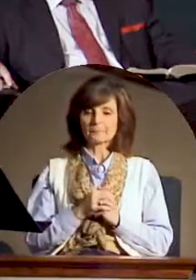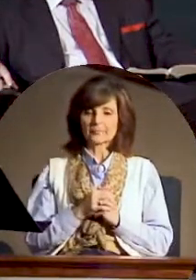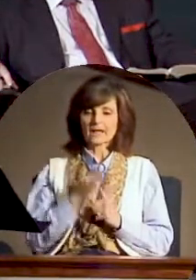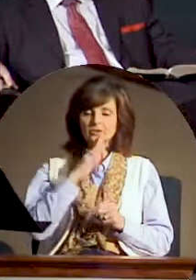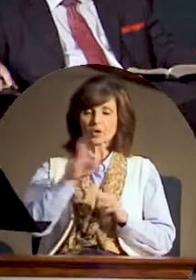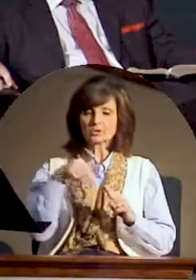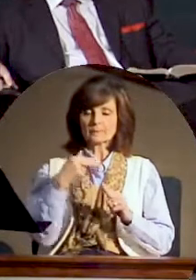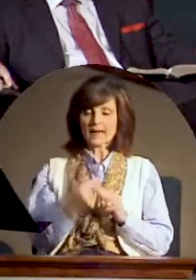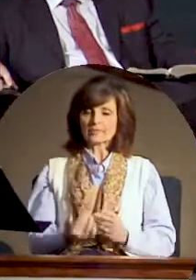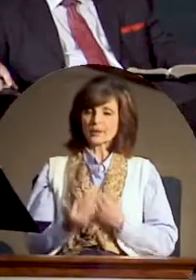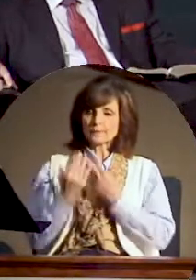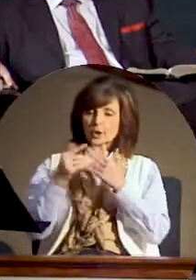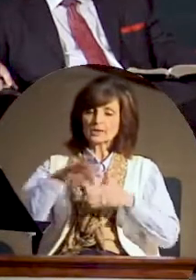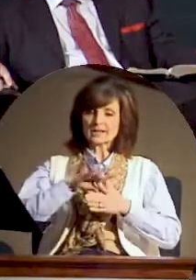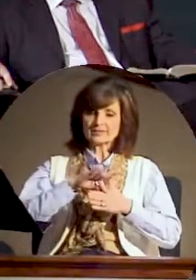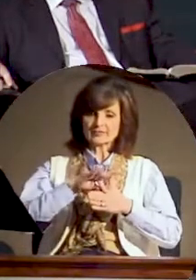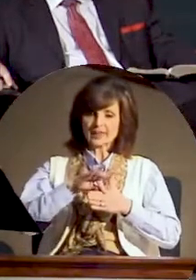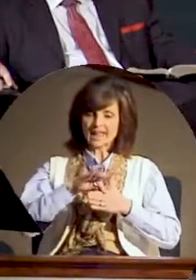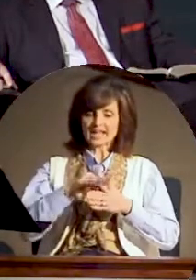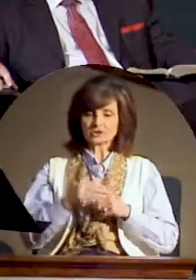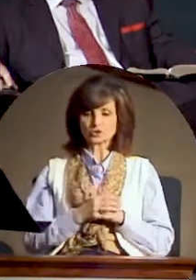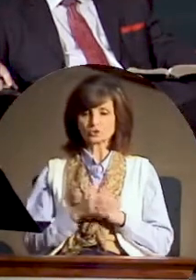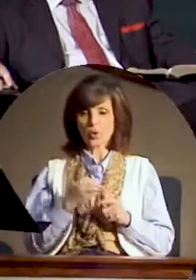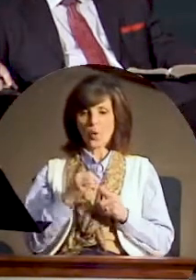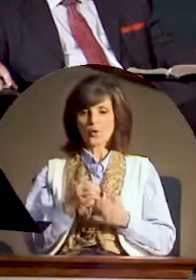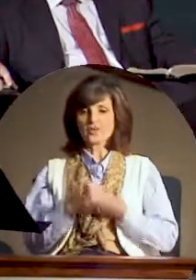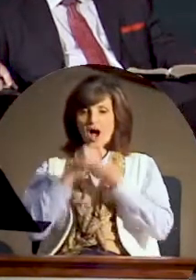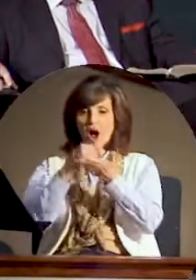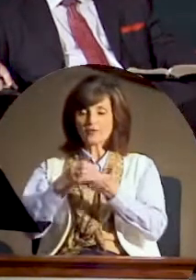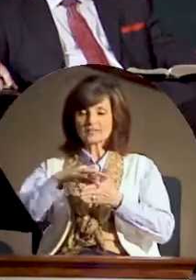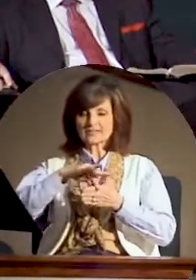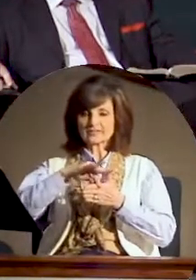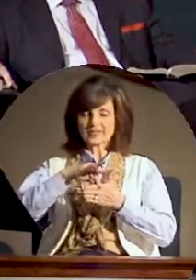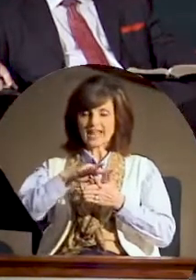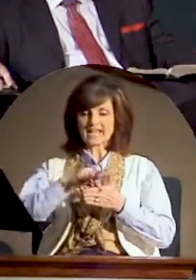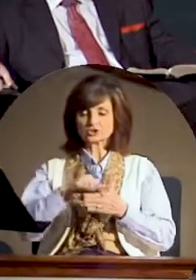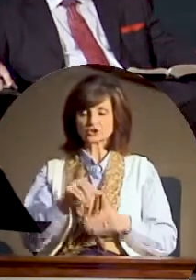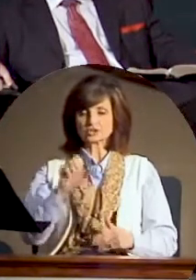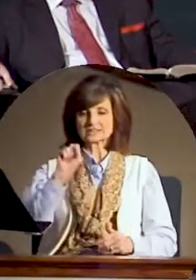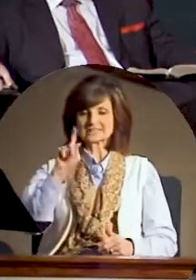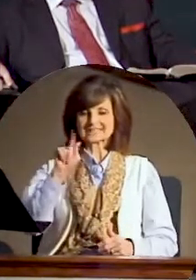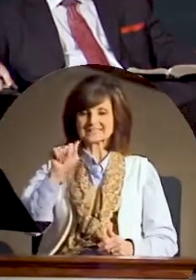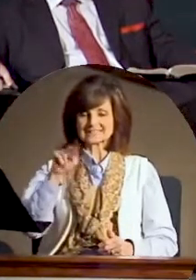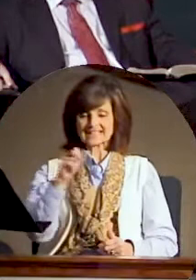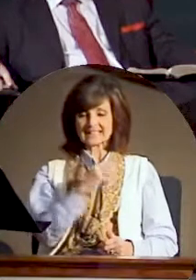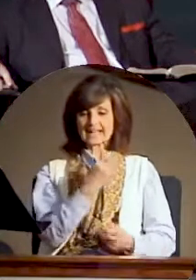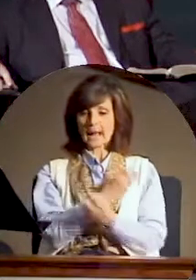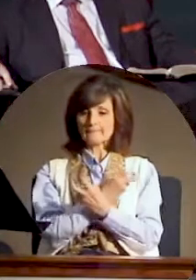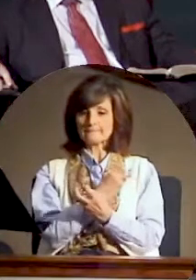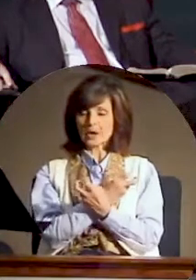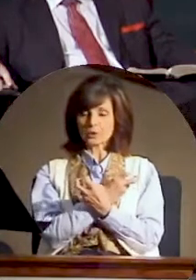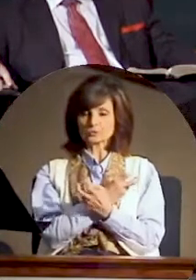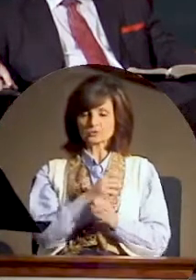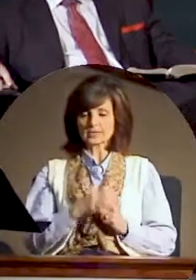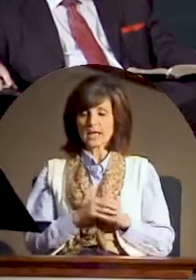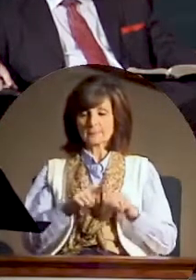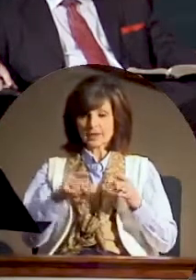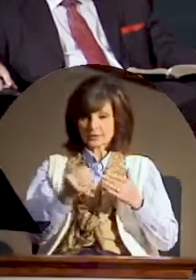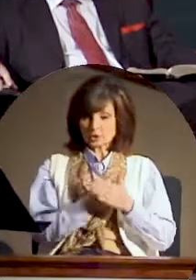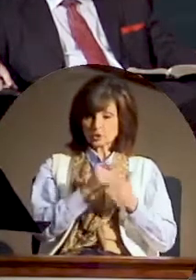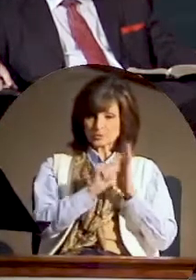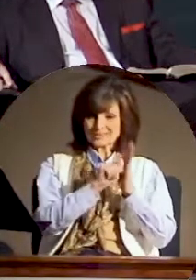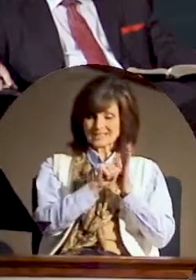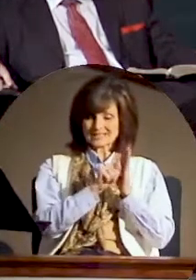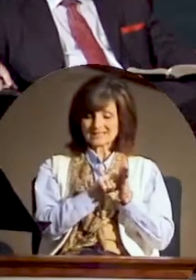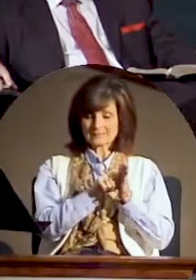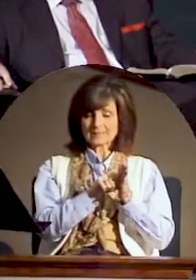talked about the burning of the flesh or the offering of the flesh, the skin and the bone. But when we come across into the New Testament,